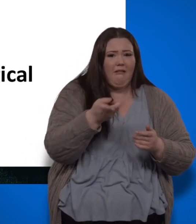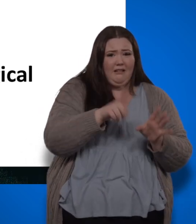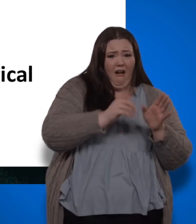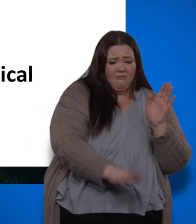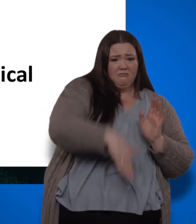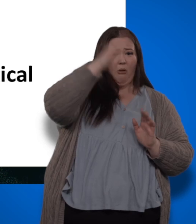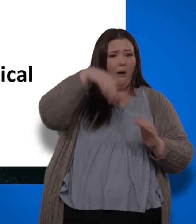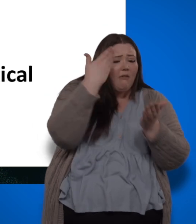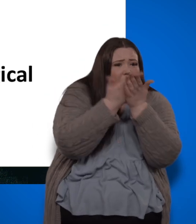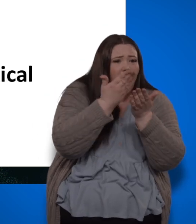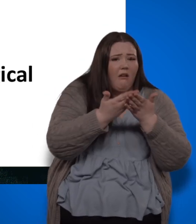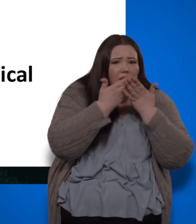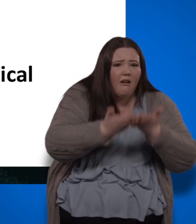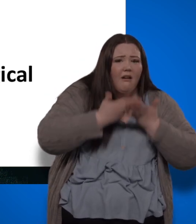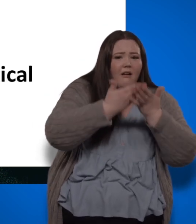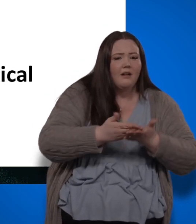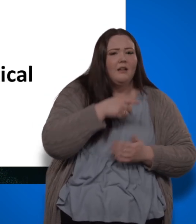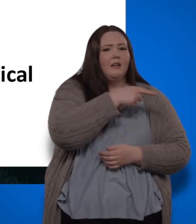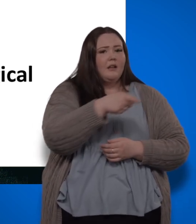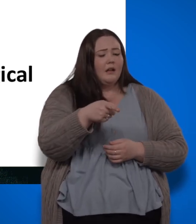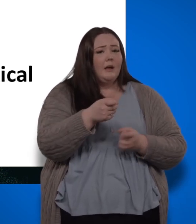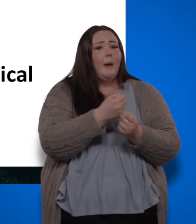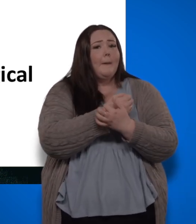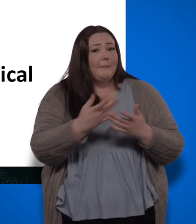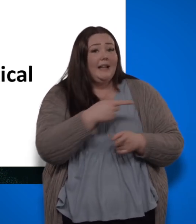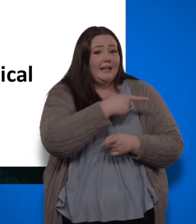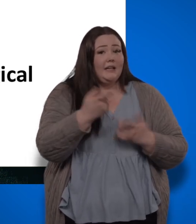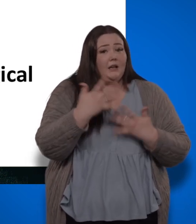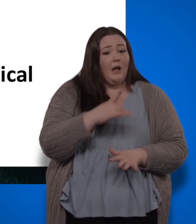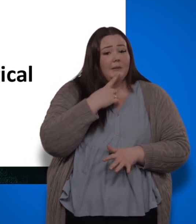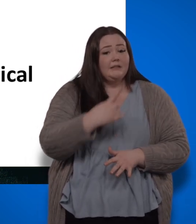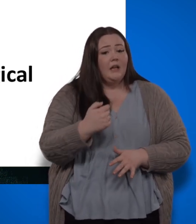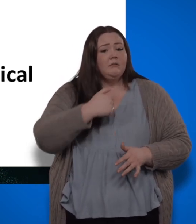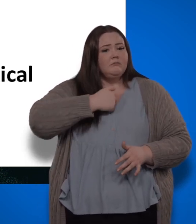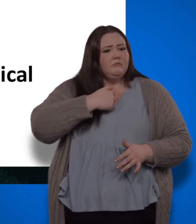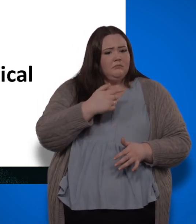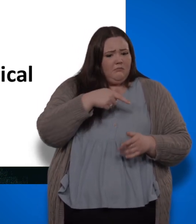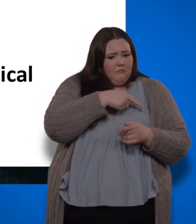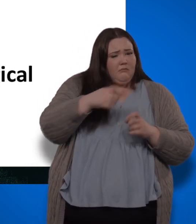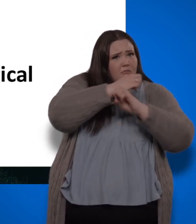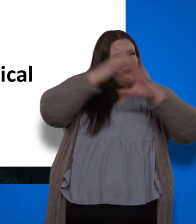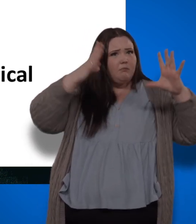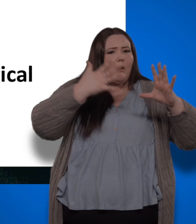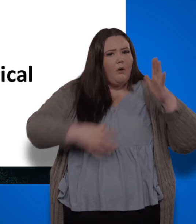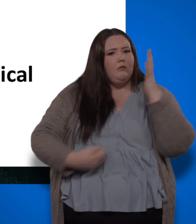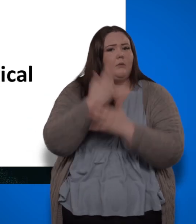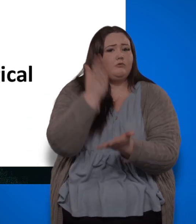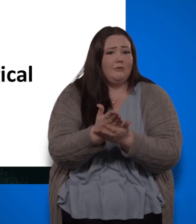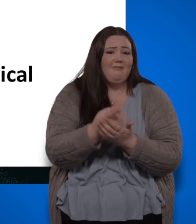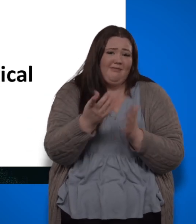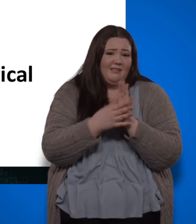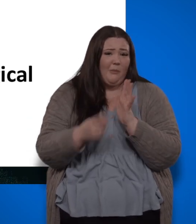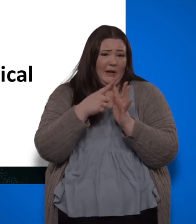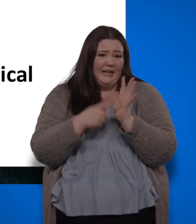children. And many of them have said quite consciously they're trying to make it come true. That is, Elon Musk and several of the